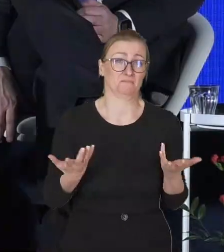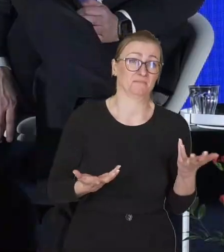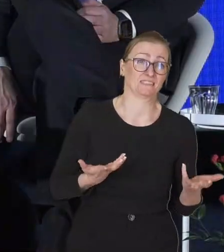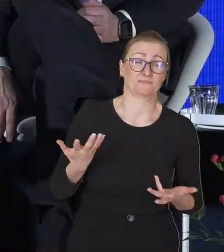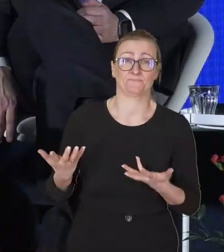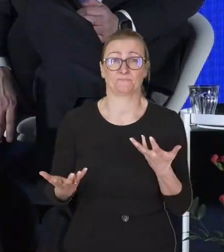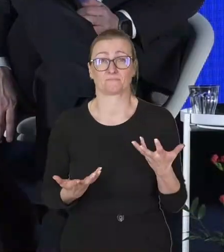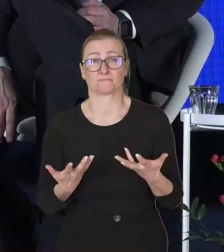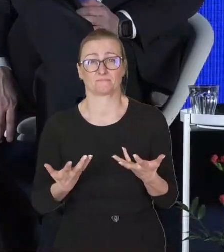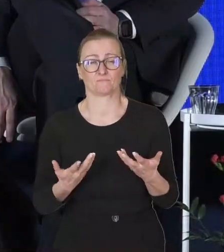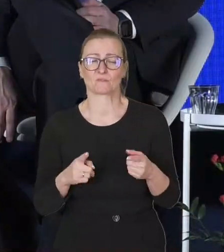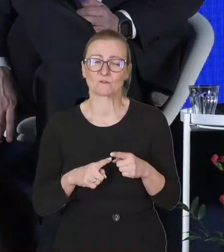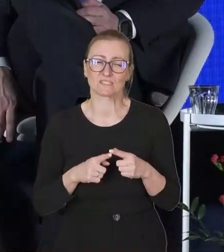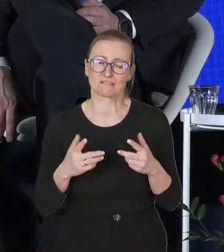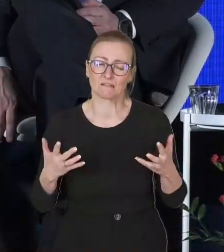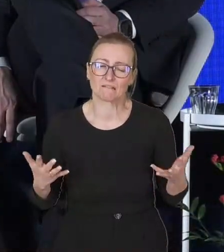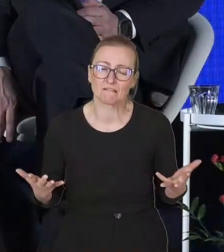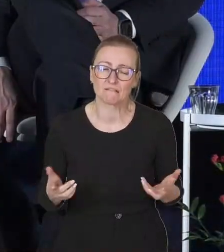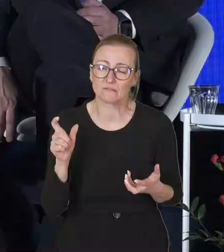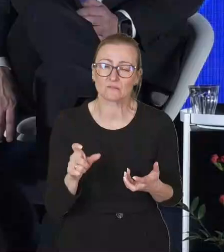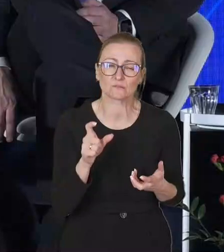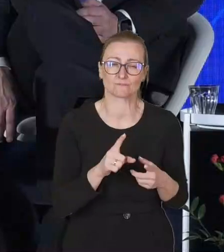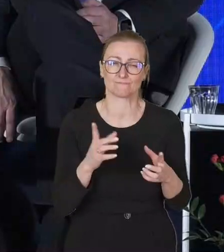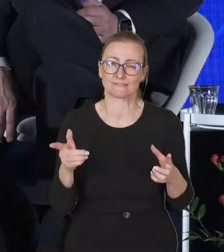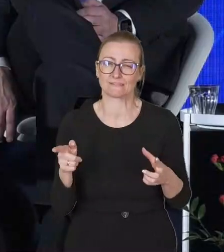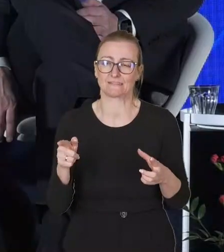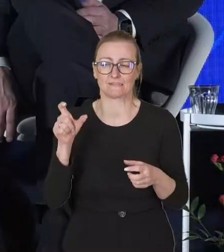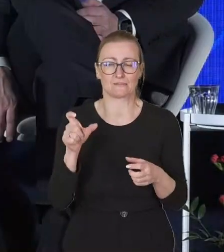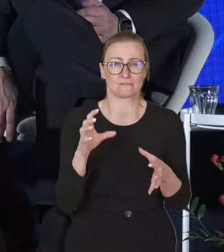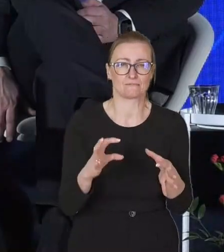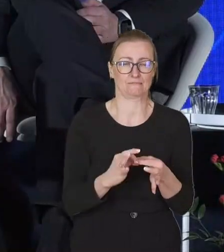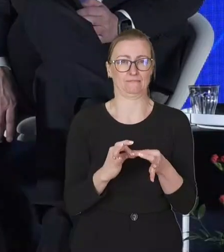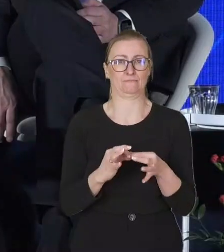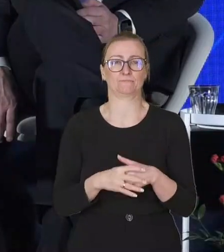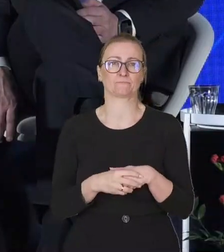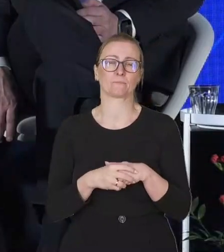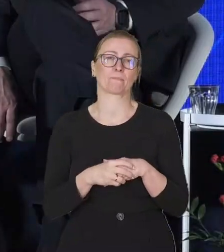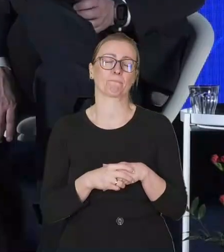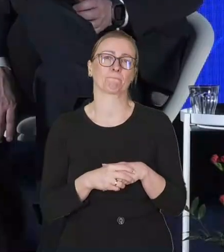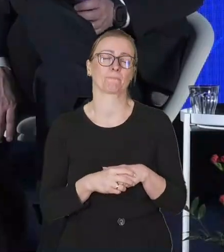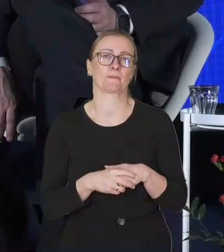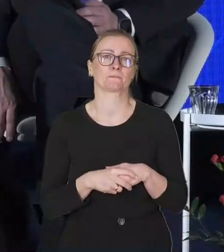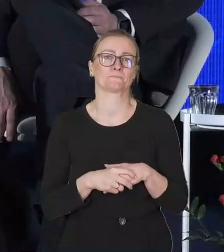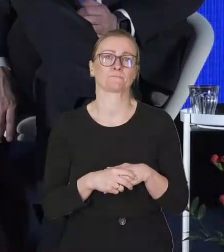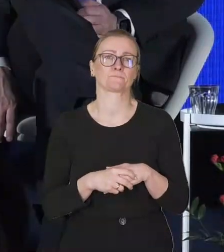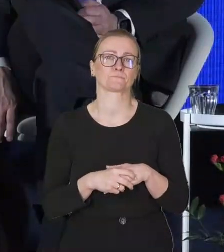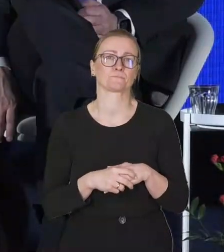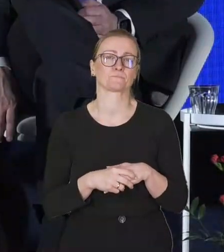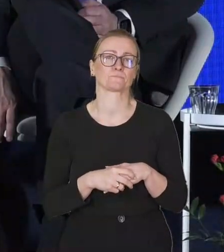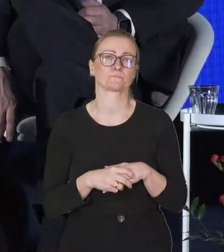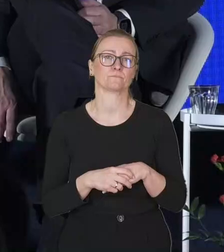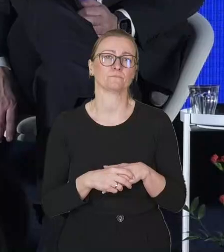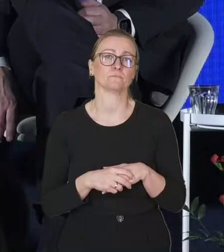meritation, for getting a professor's chair or so on. But for the European Union, if we really